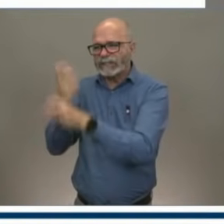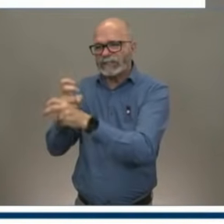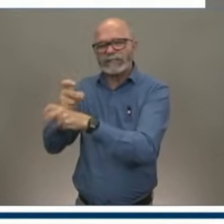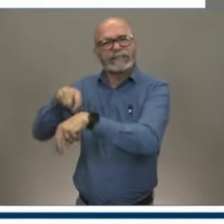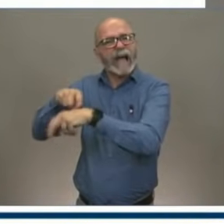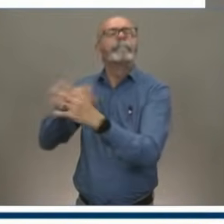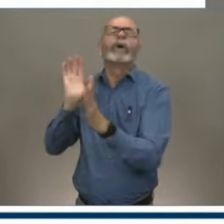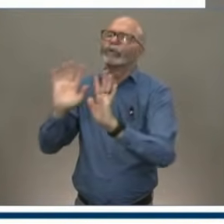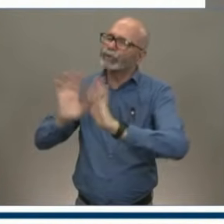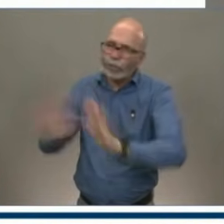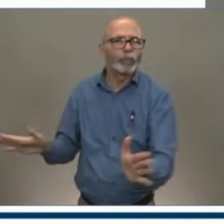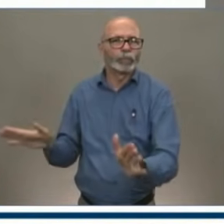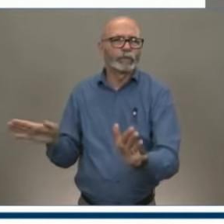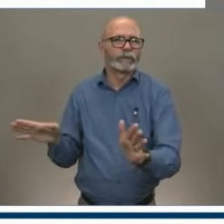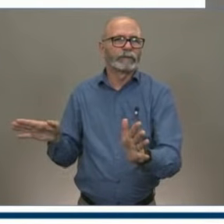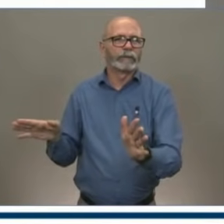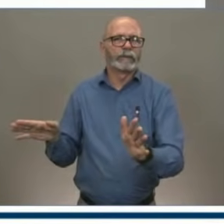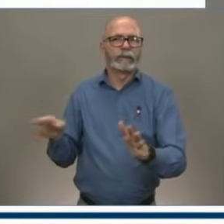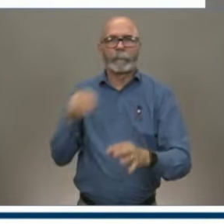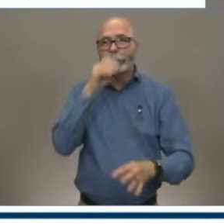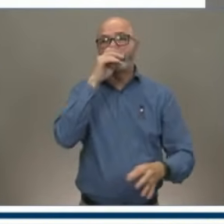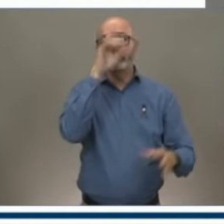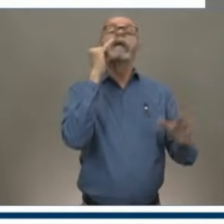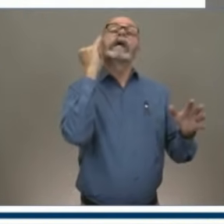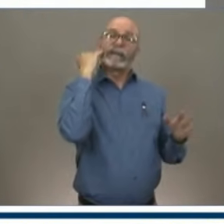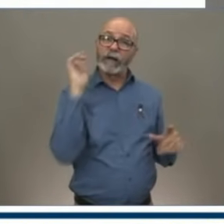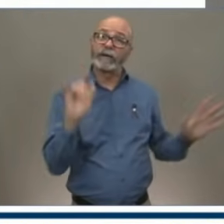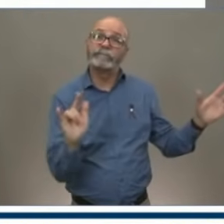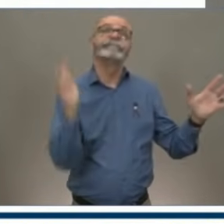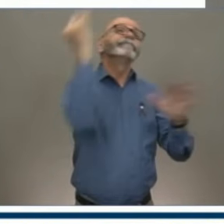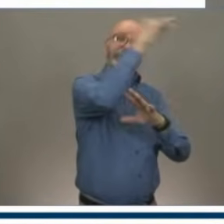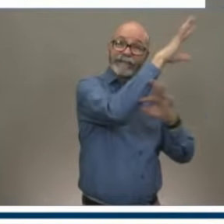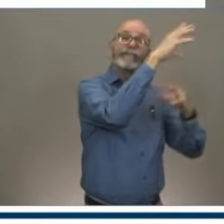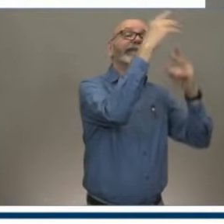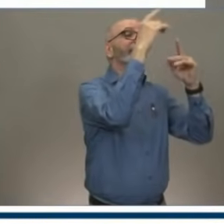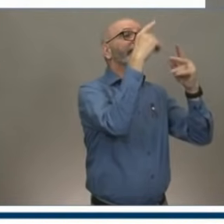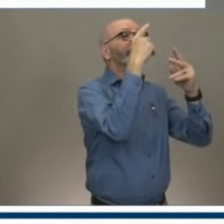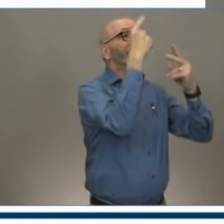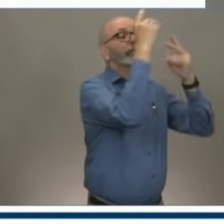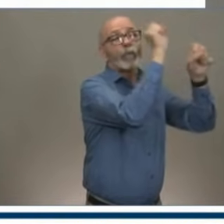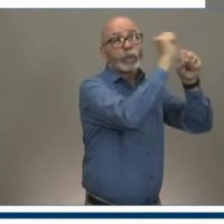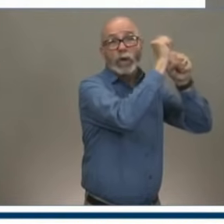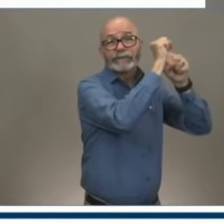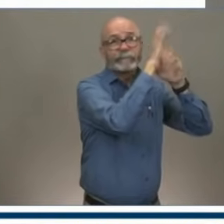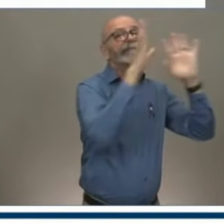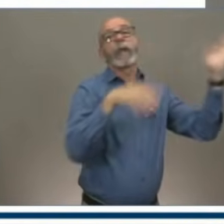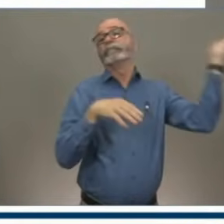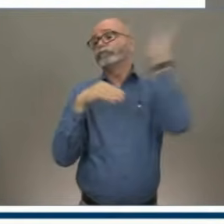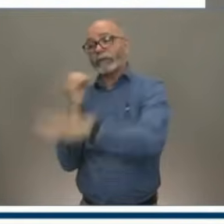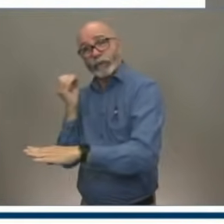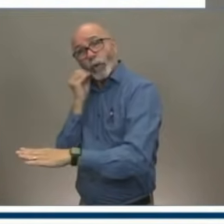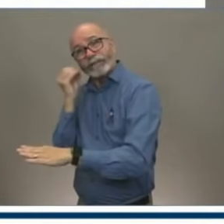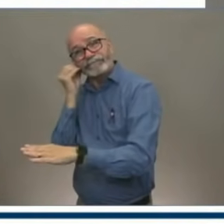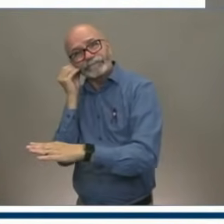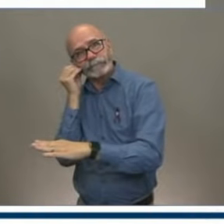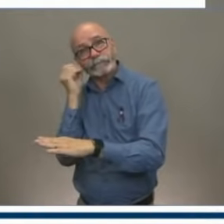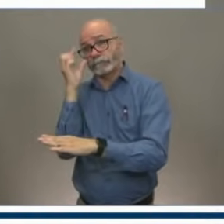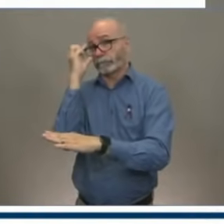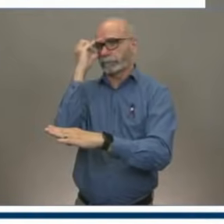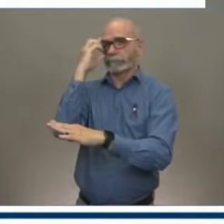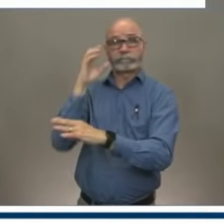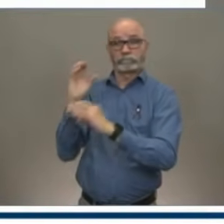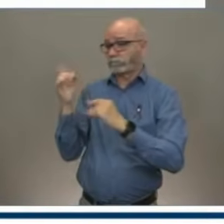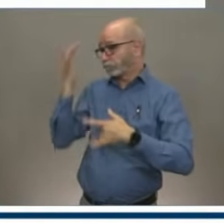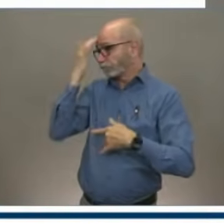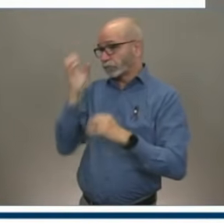have a modified isolation that gives them a bit more freedom when they're home. As long as they don't have symptoms, they do not